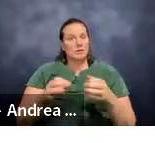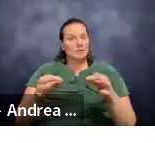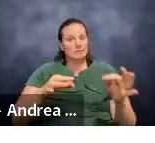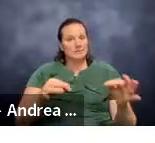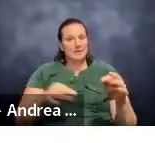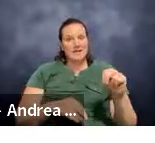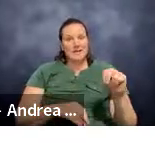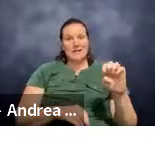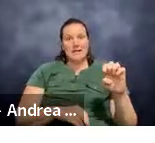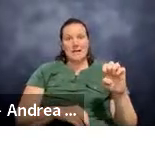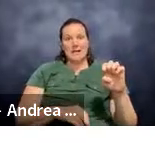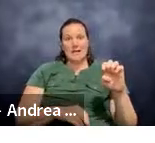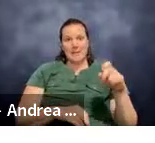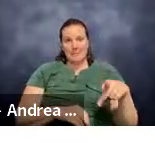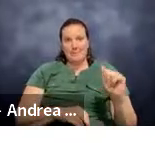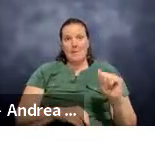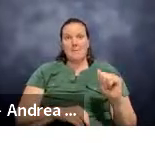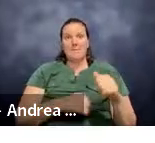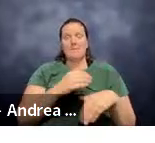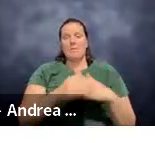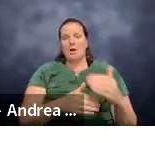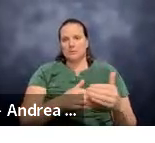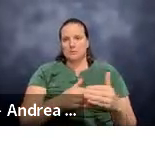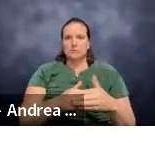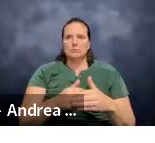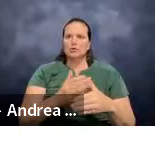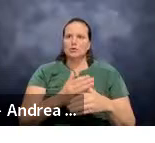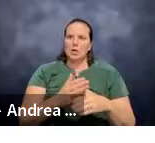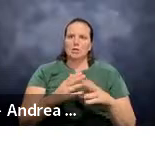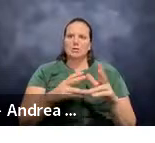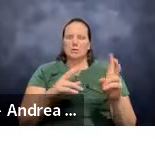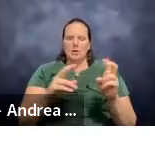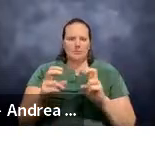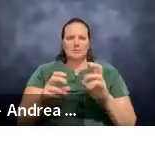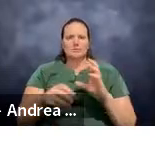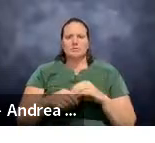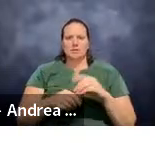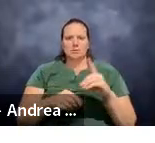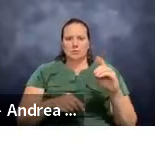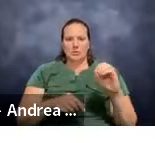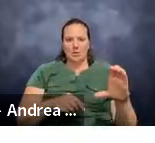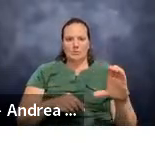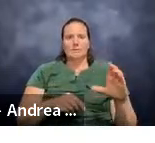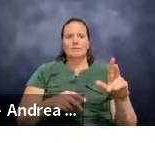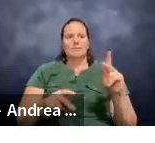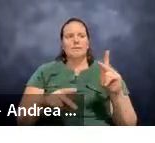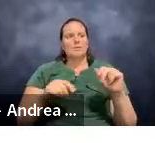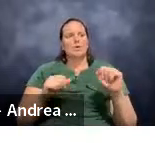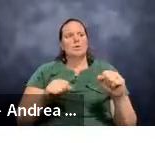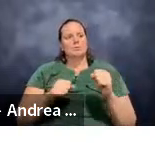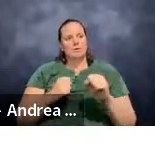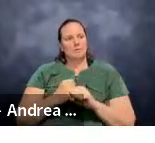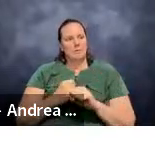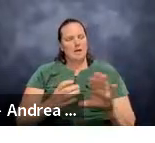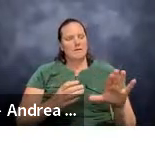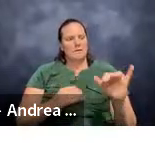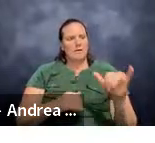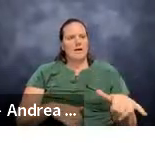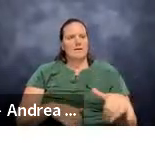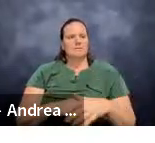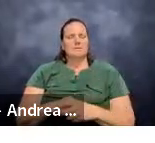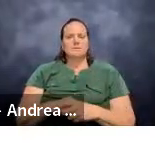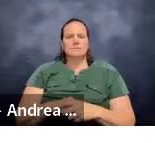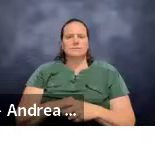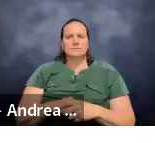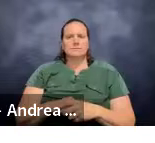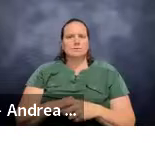NEPA process. We wanted to share, some of the topics that were in the document so people could be prepared. We talked